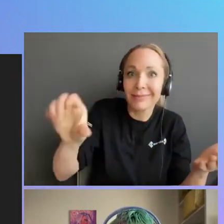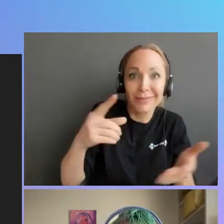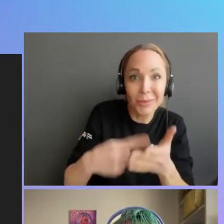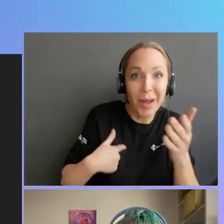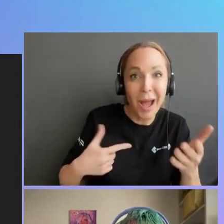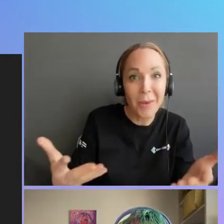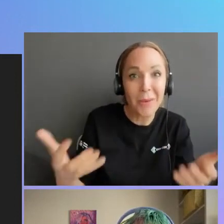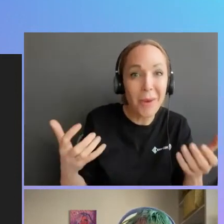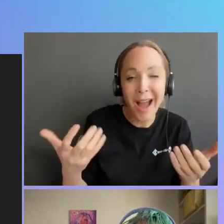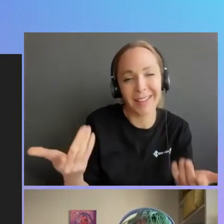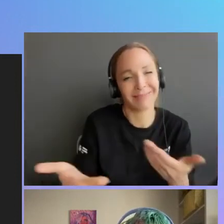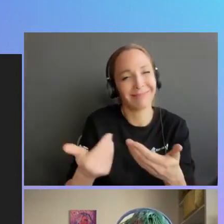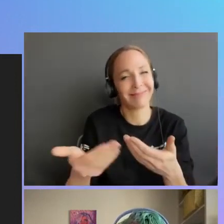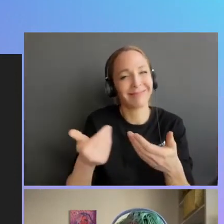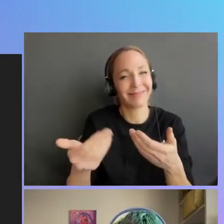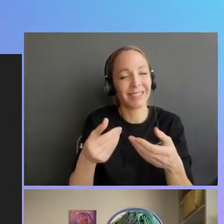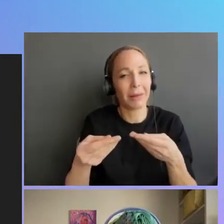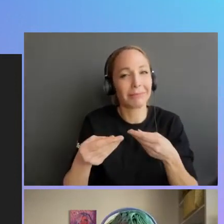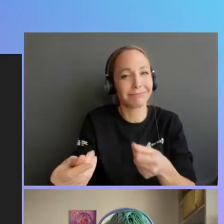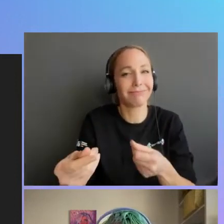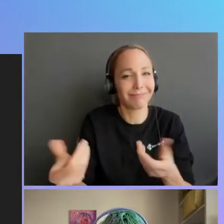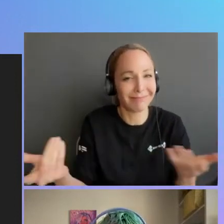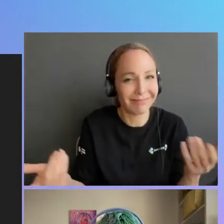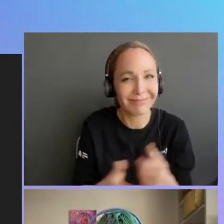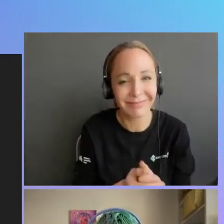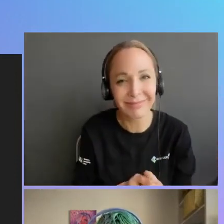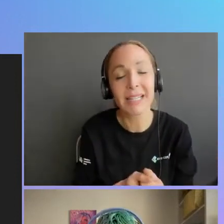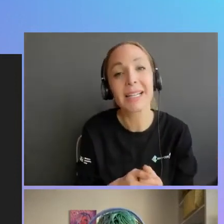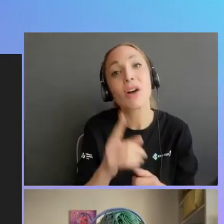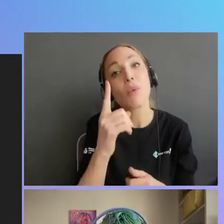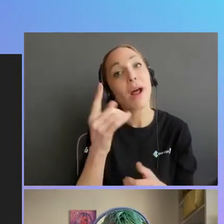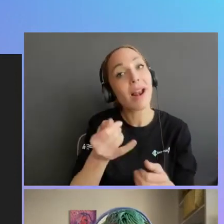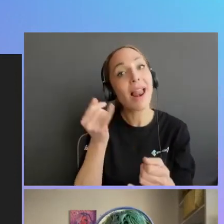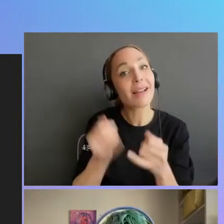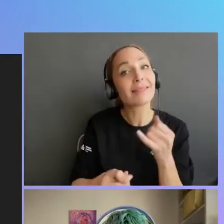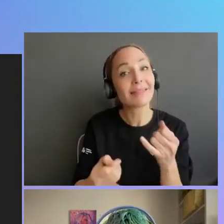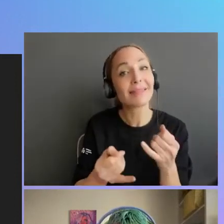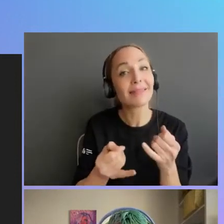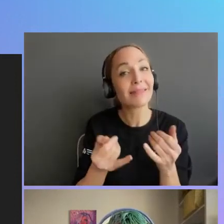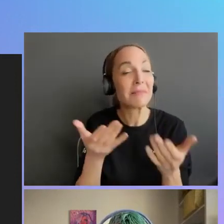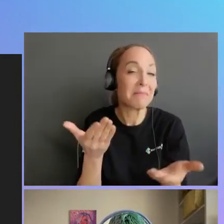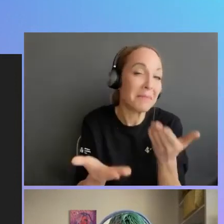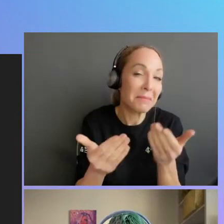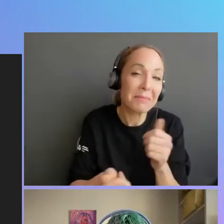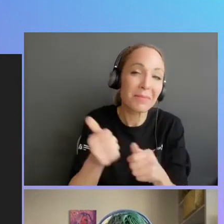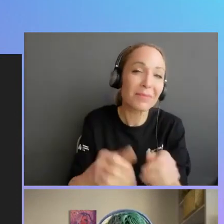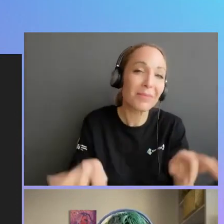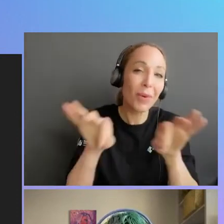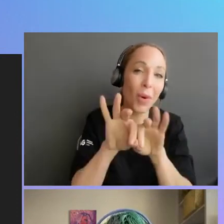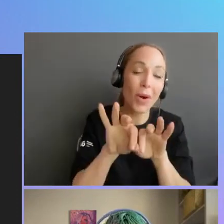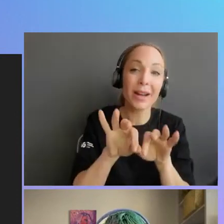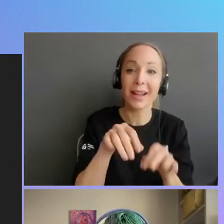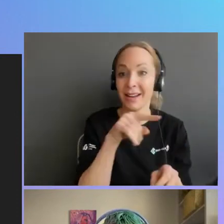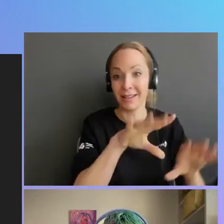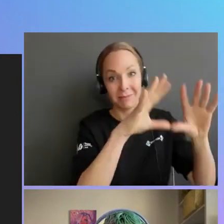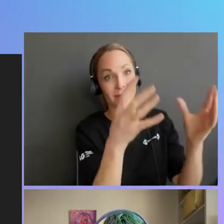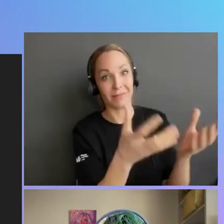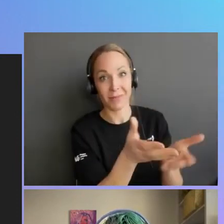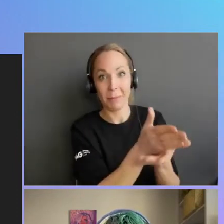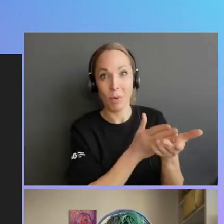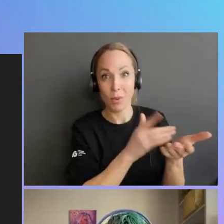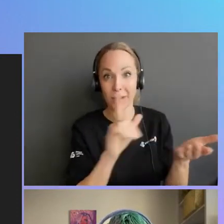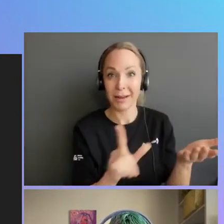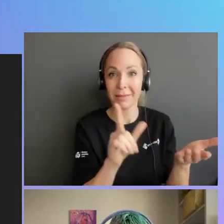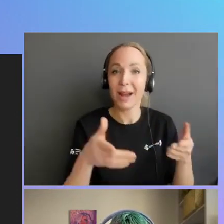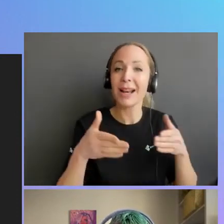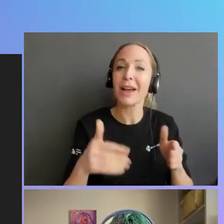to. And lastly, I would say, and maybe most importantly, component libraries allow us to solve